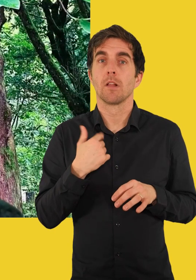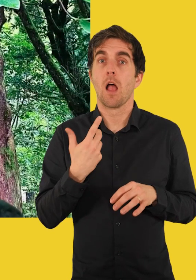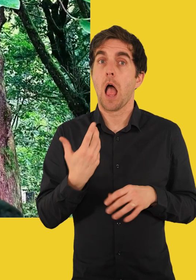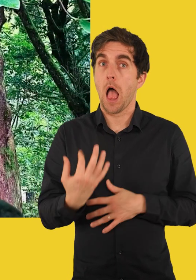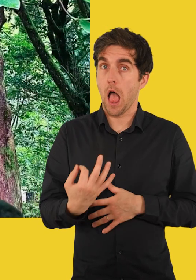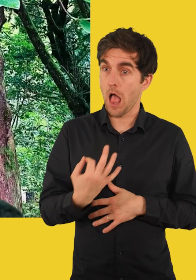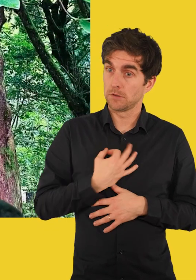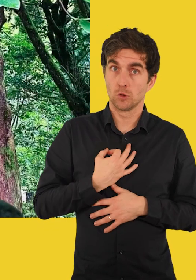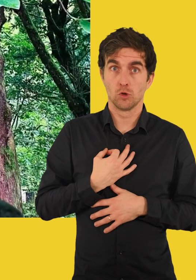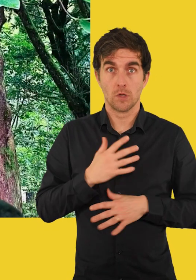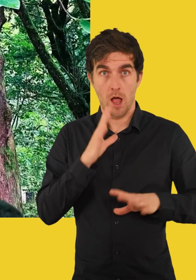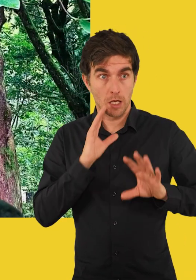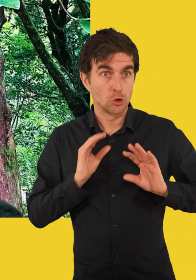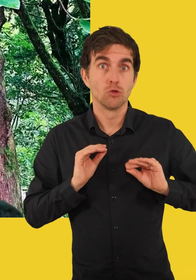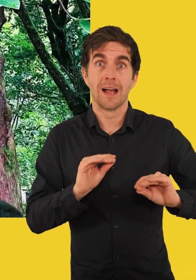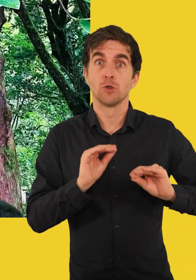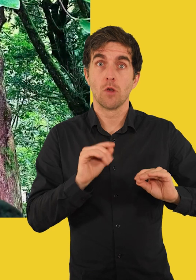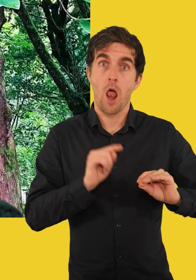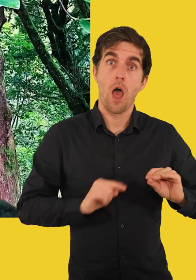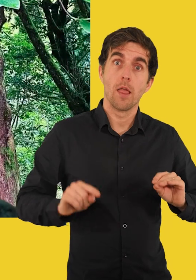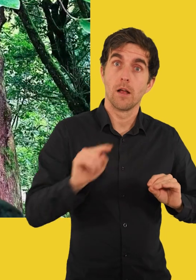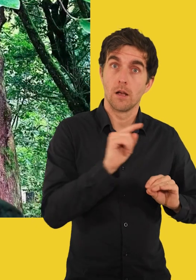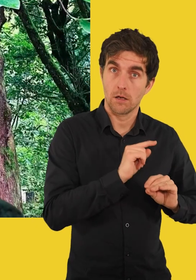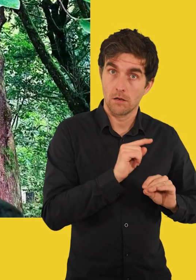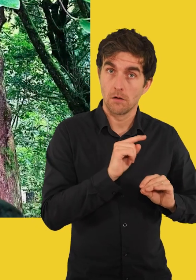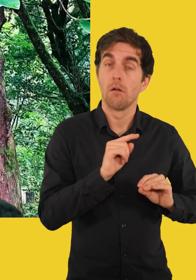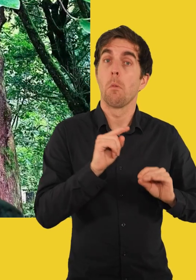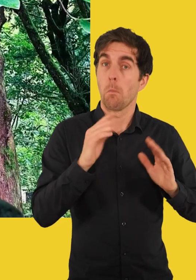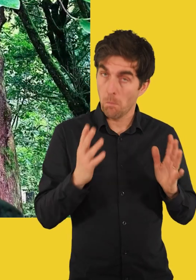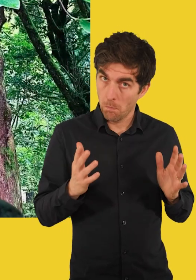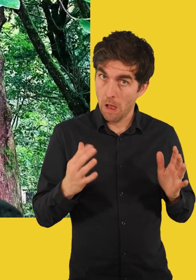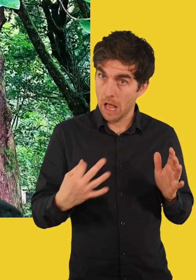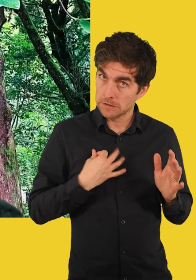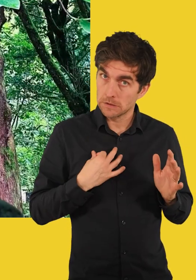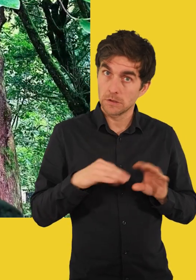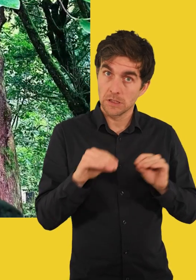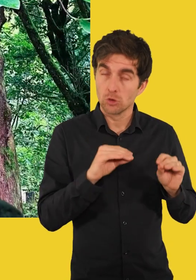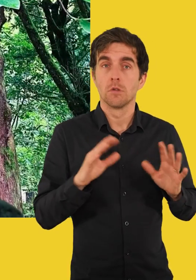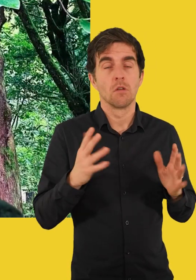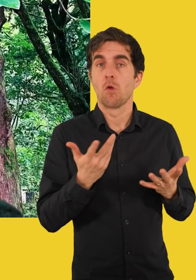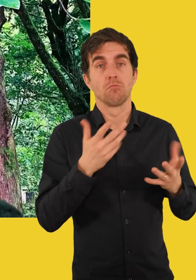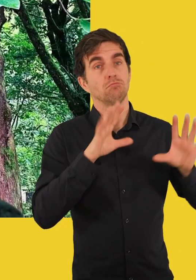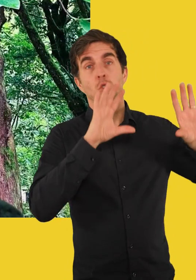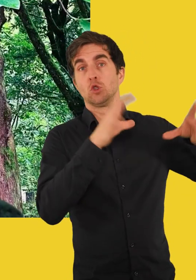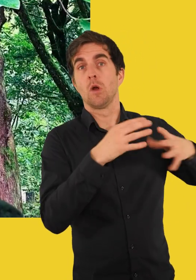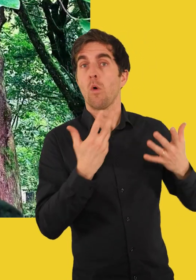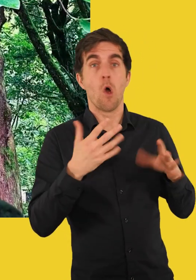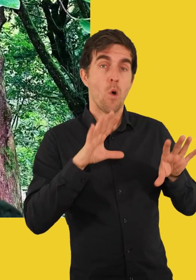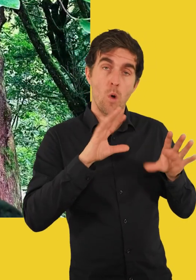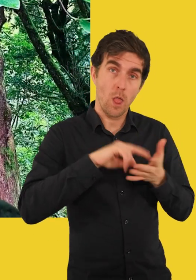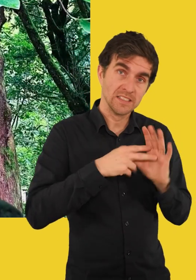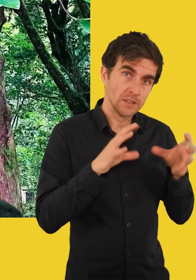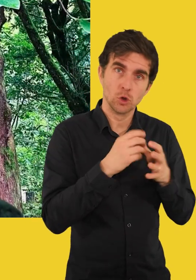is that if we're being asked to educate others, so in institutions or